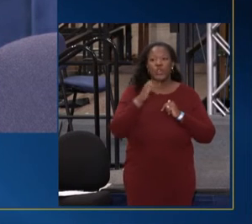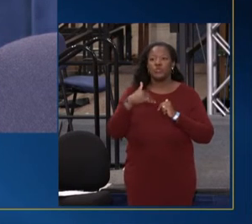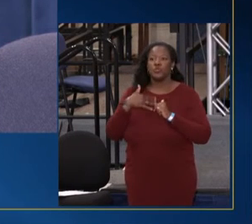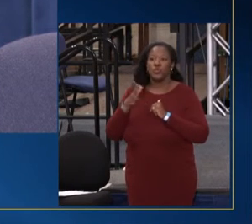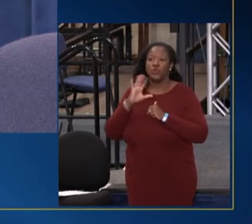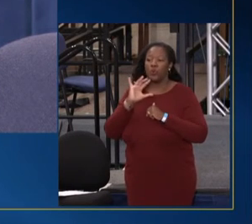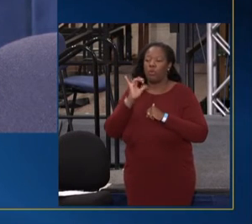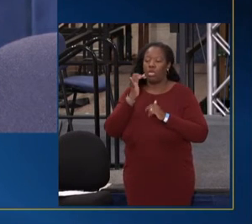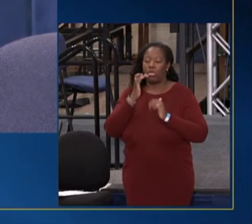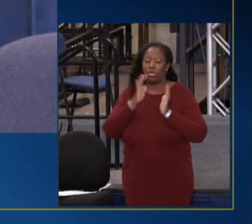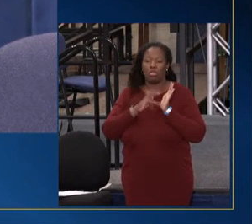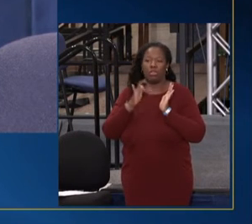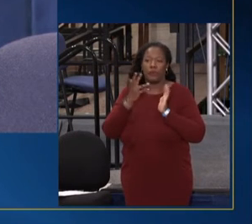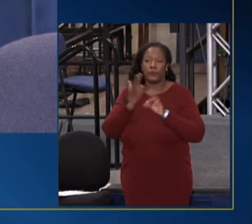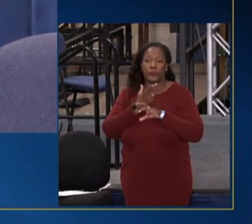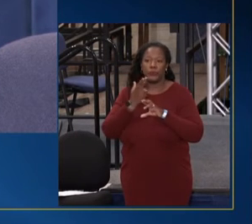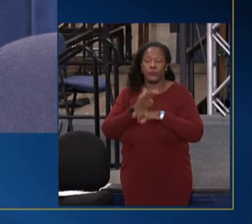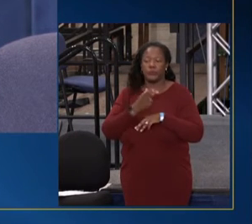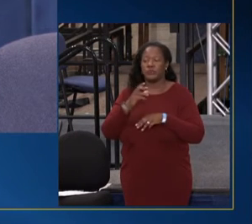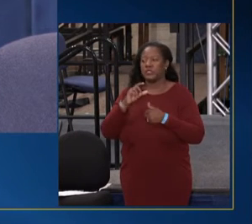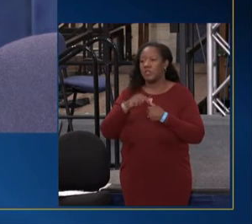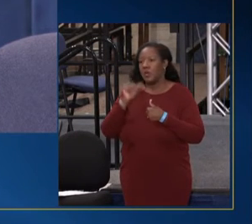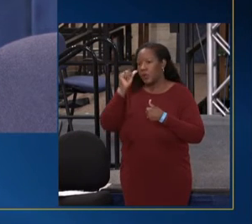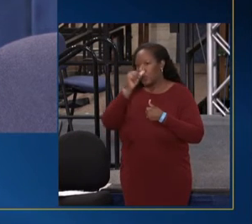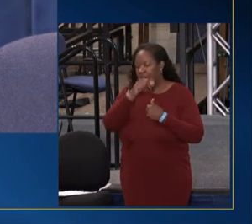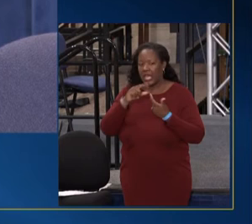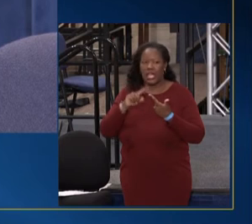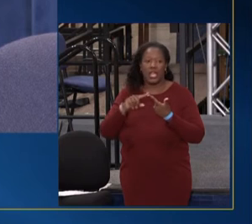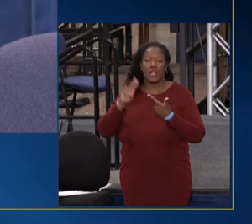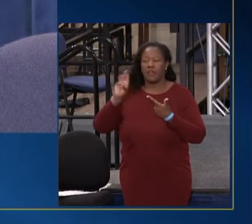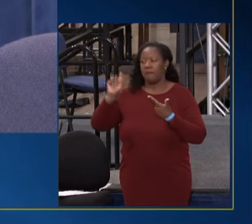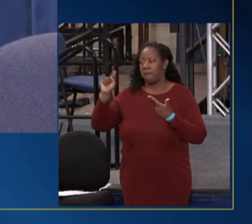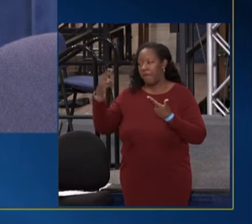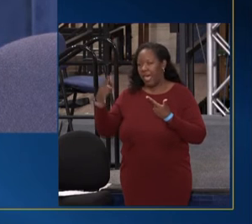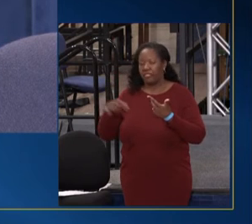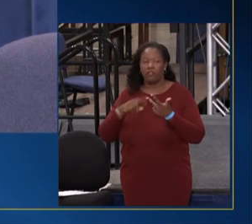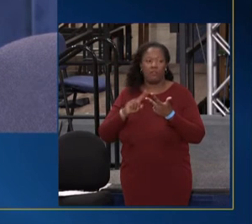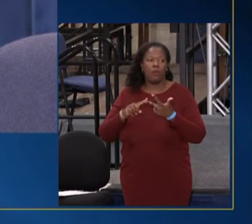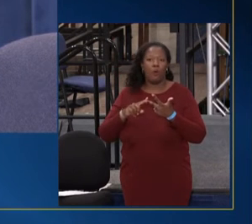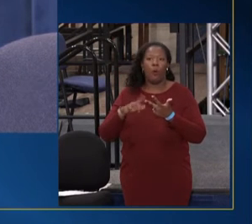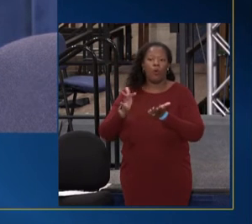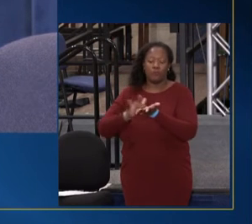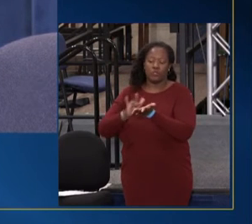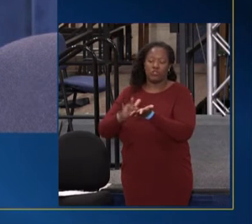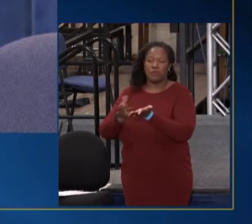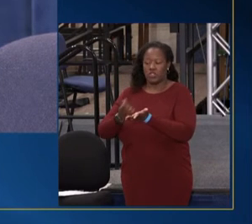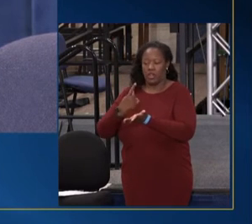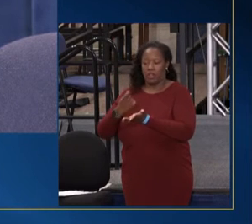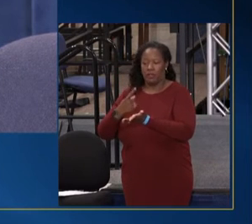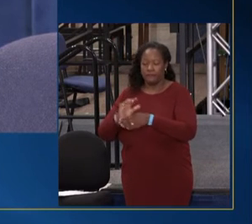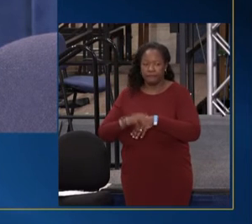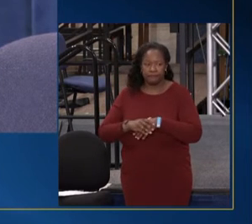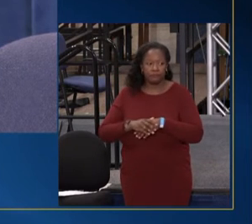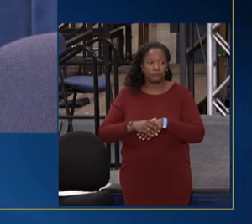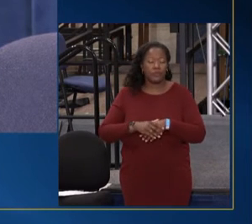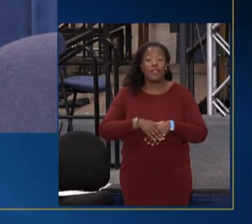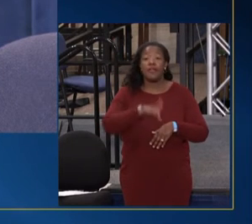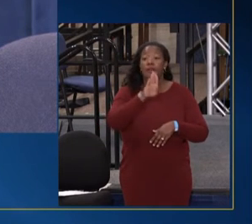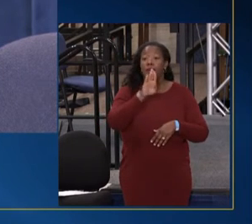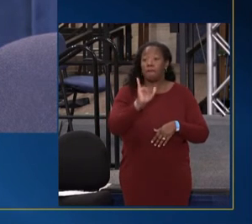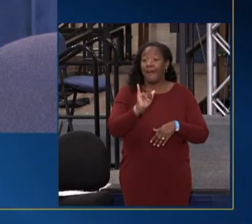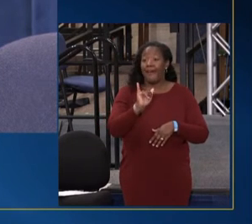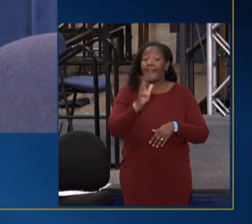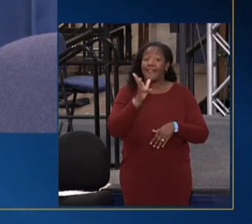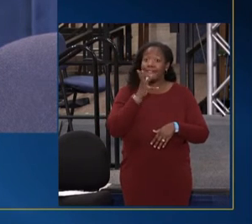stimulants, which means cocaine, methamphetamine, or prescription stimulants. Bisexual females were at